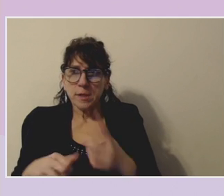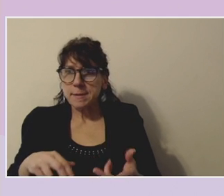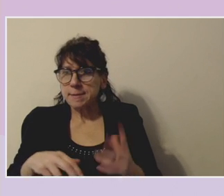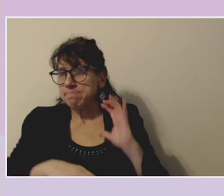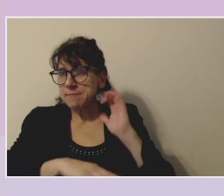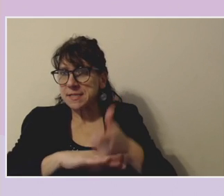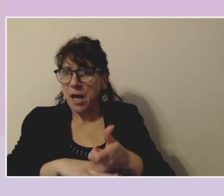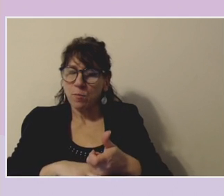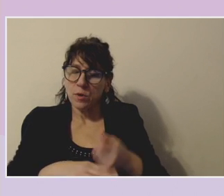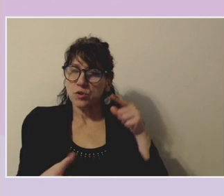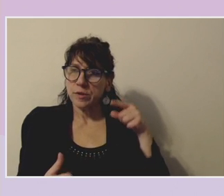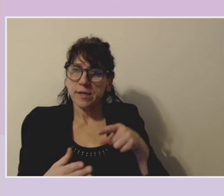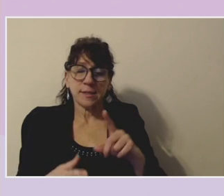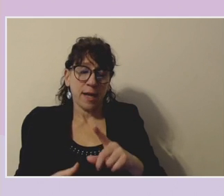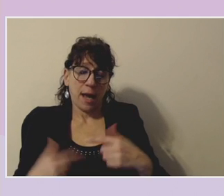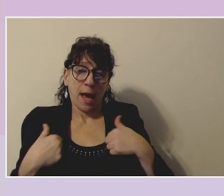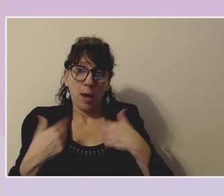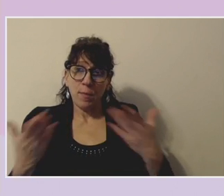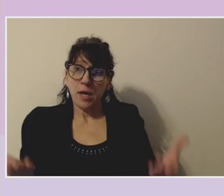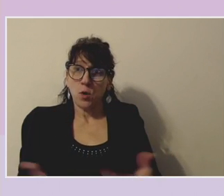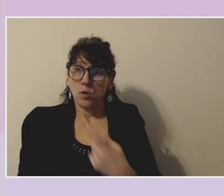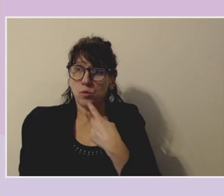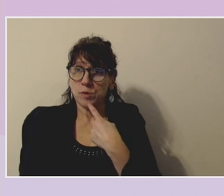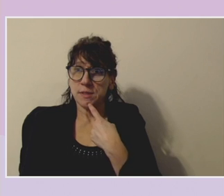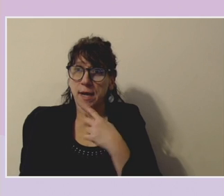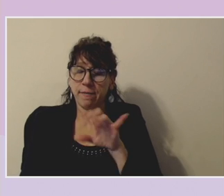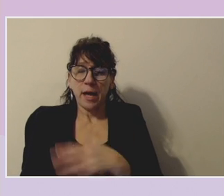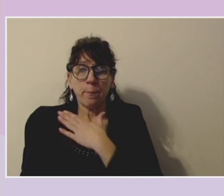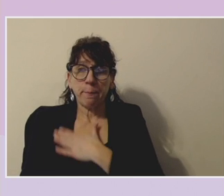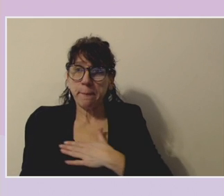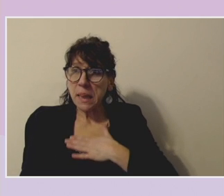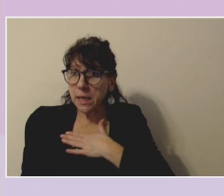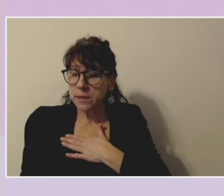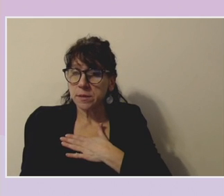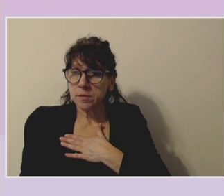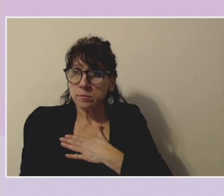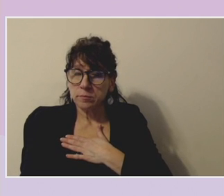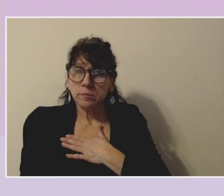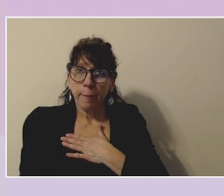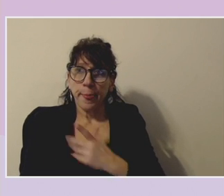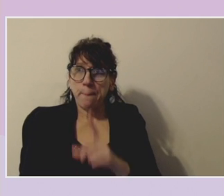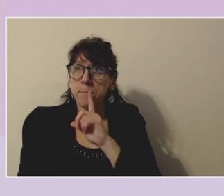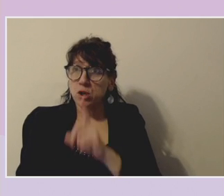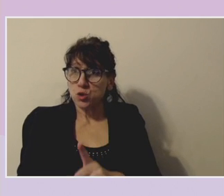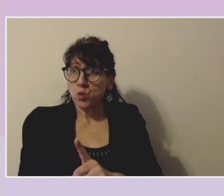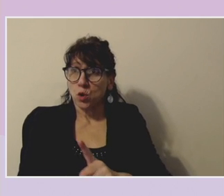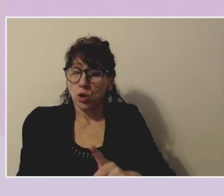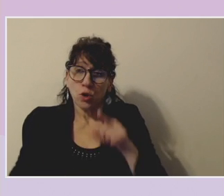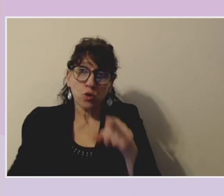I'm really here to say, please make